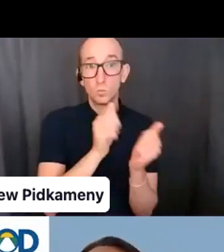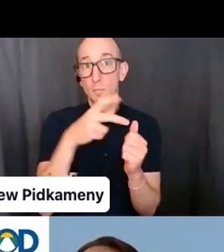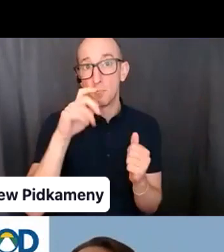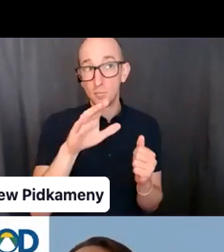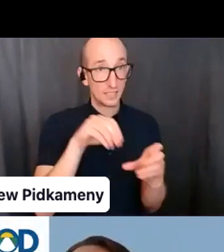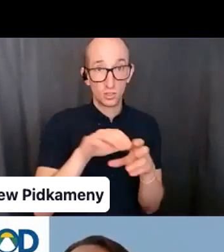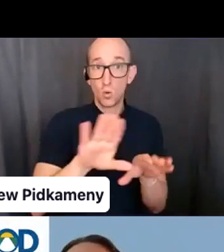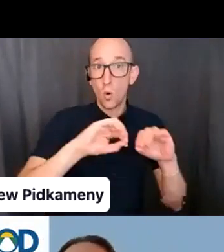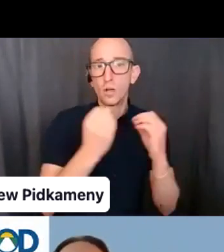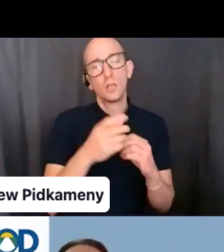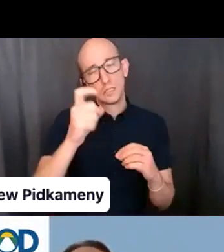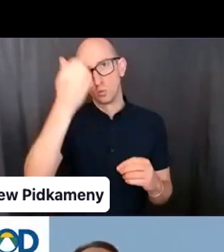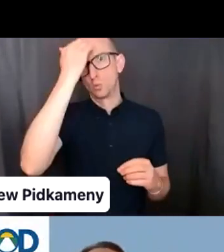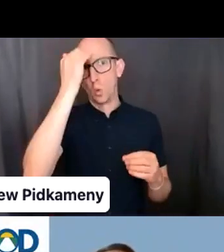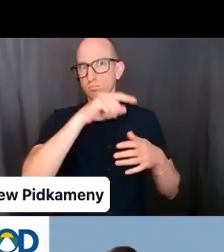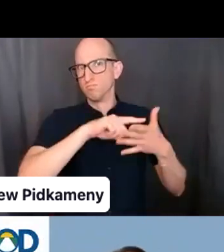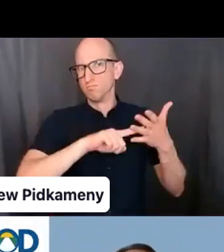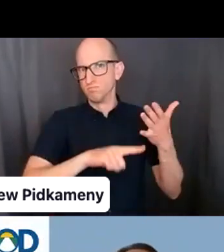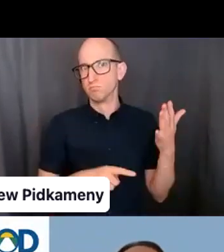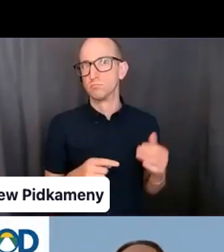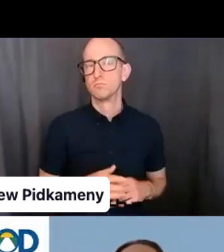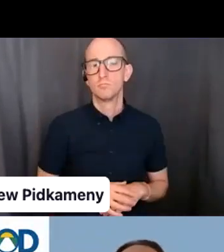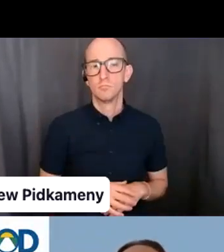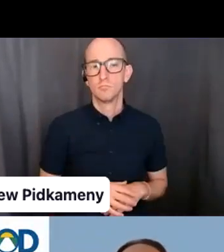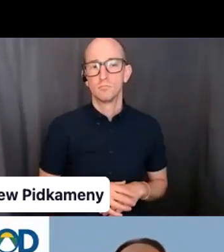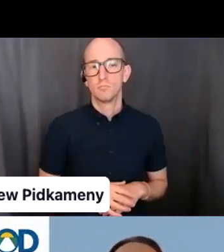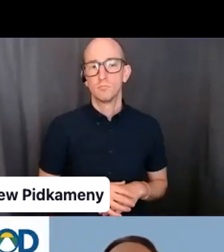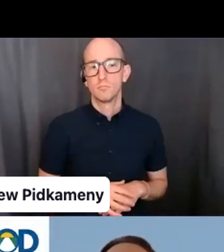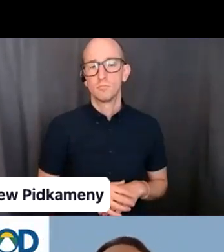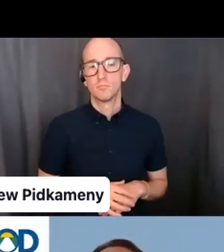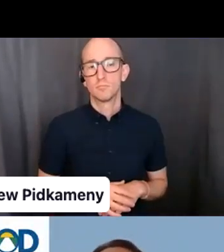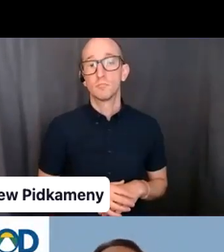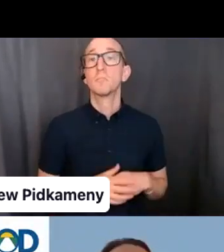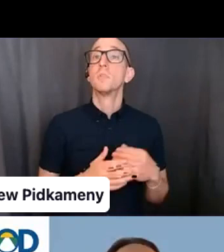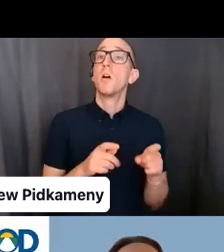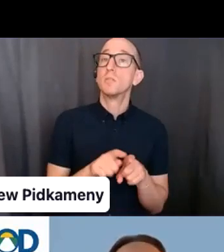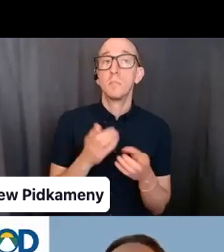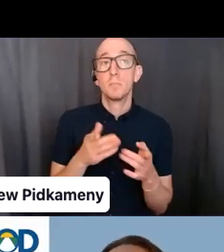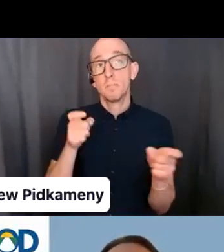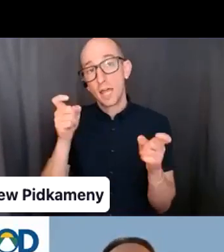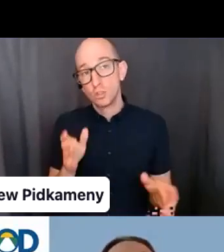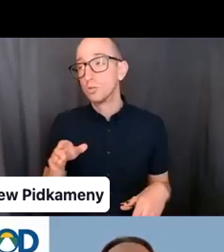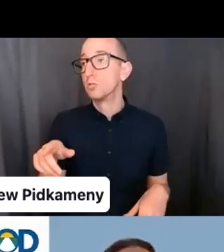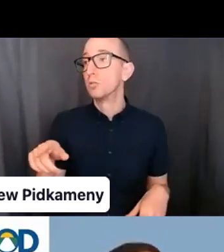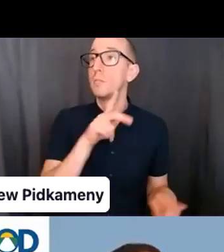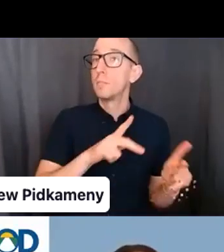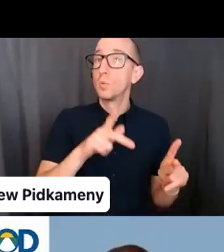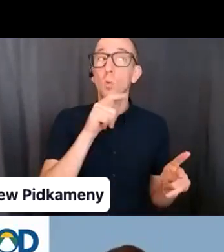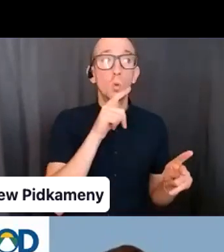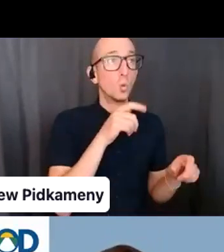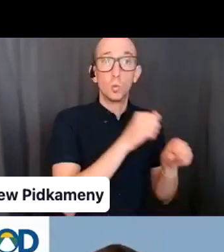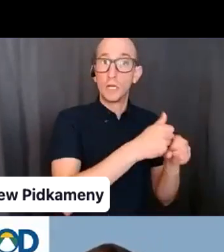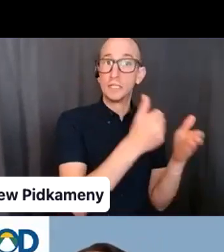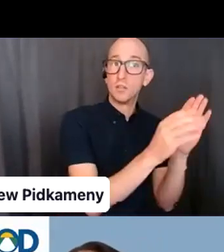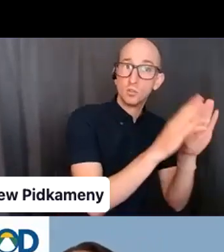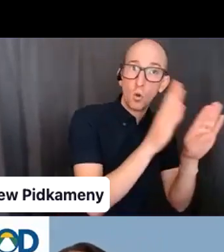some familiarity with. And then you might want managers and people at the entrances to know the further detail